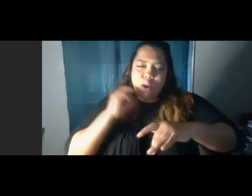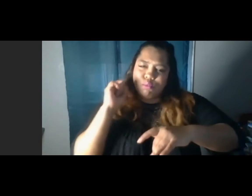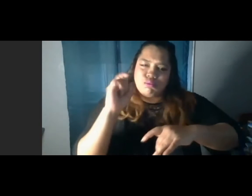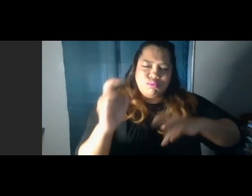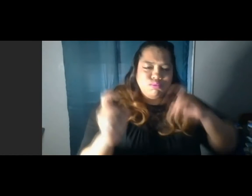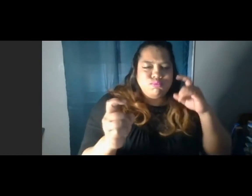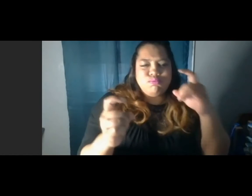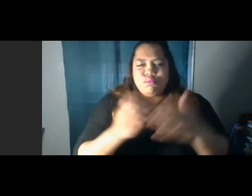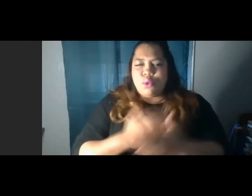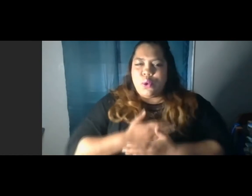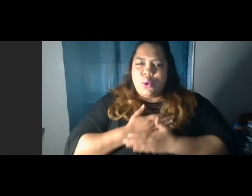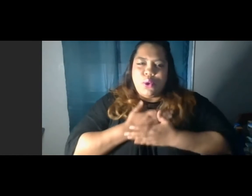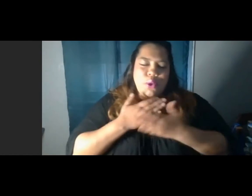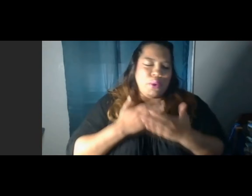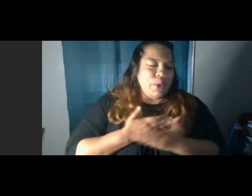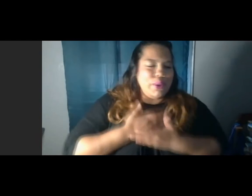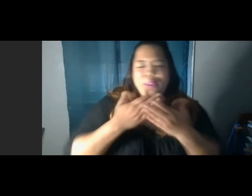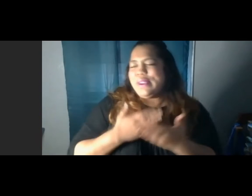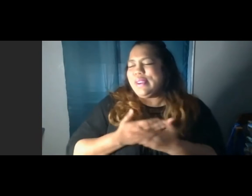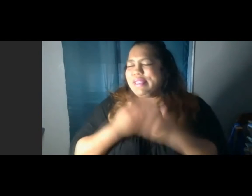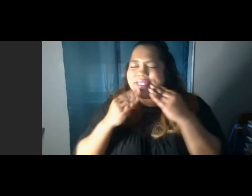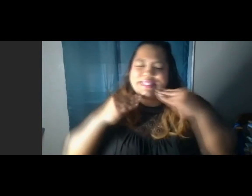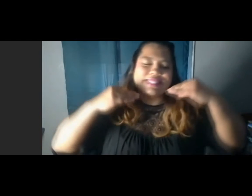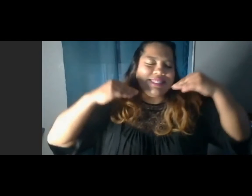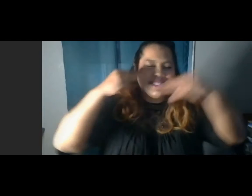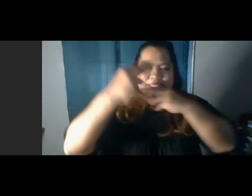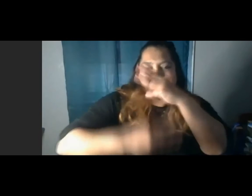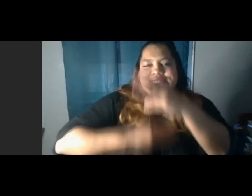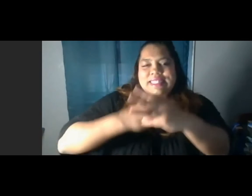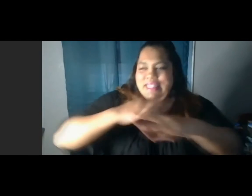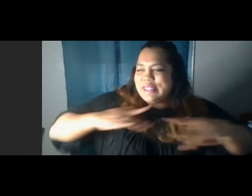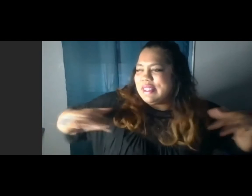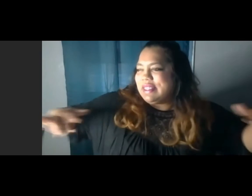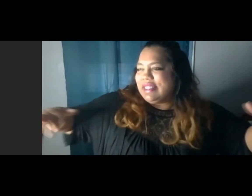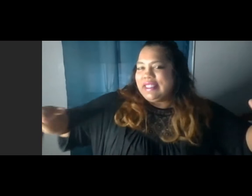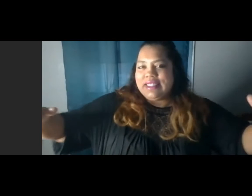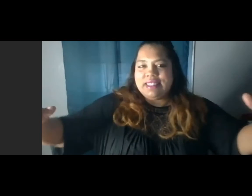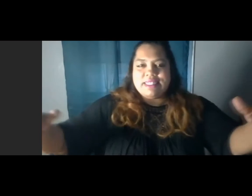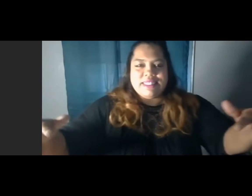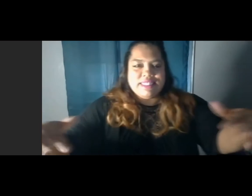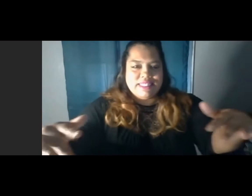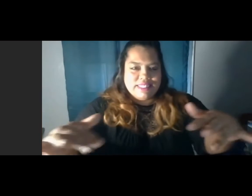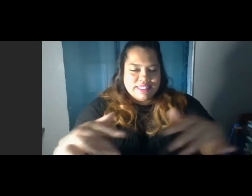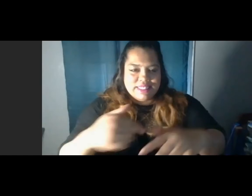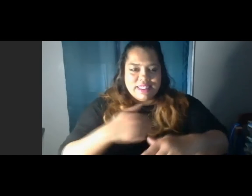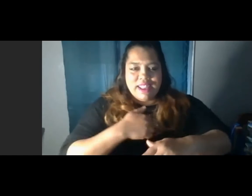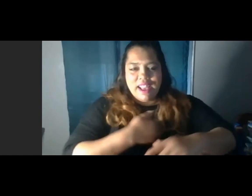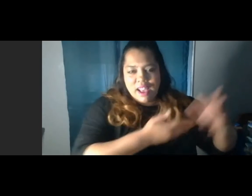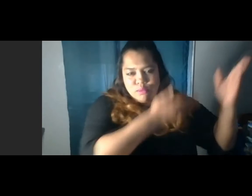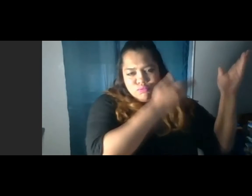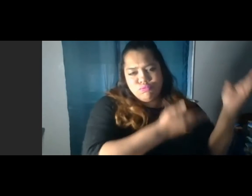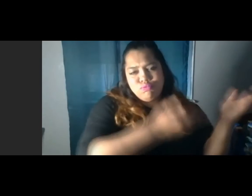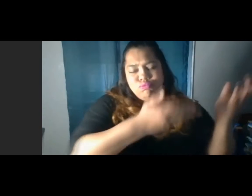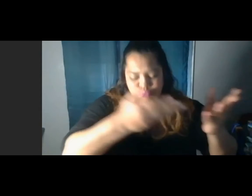I'm sending joy, joy, joy all over the world.